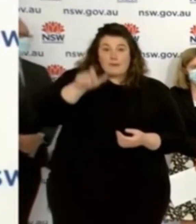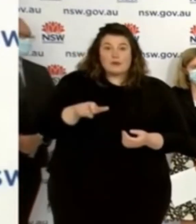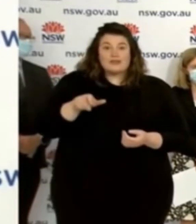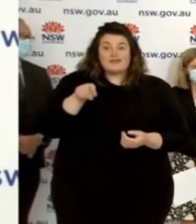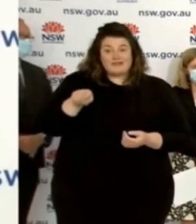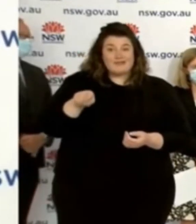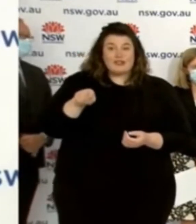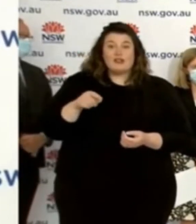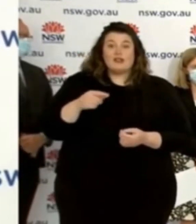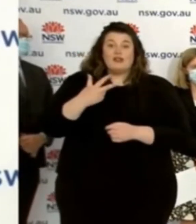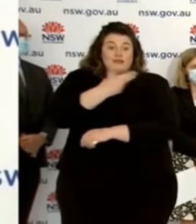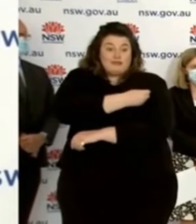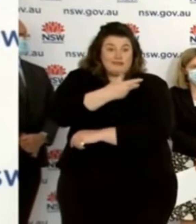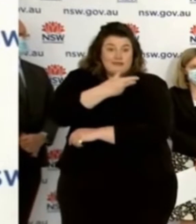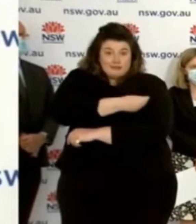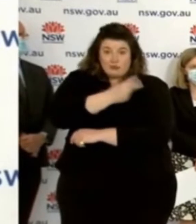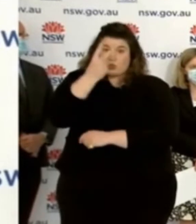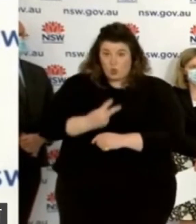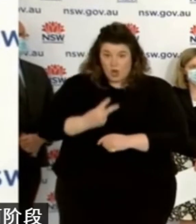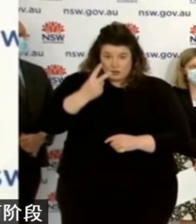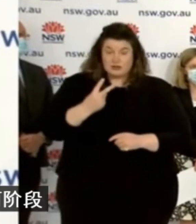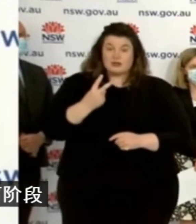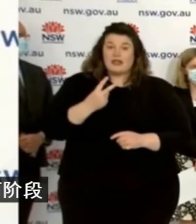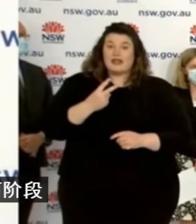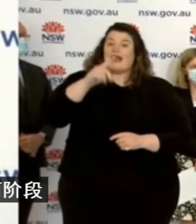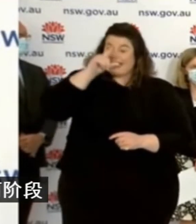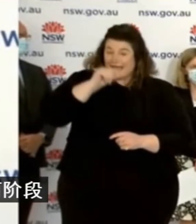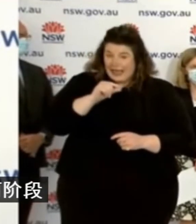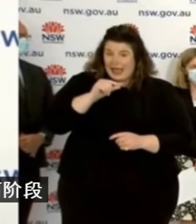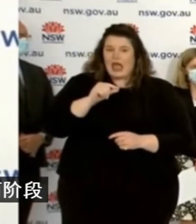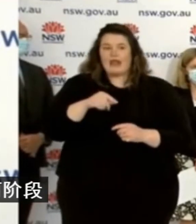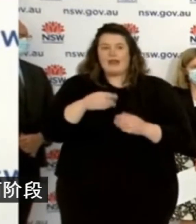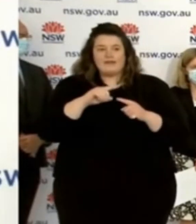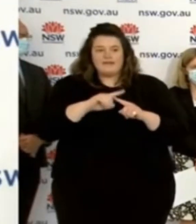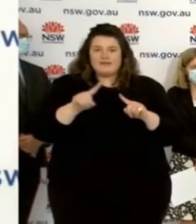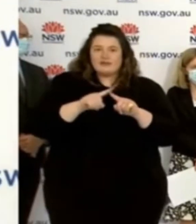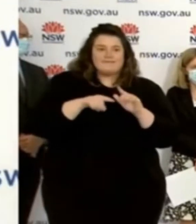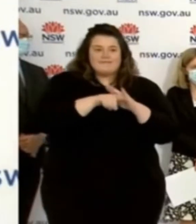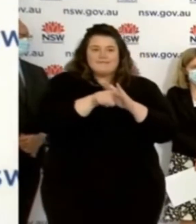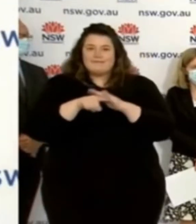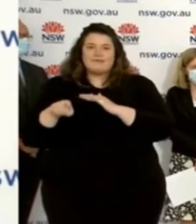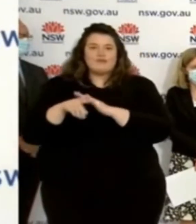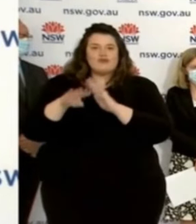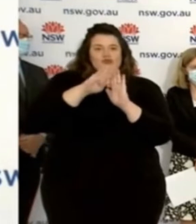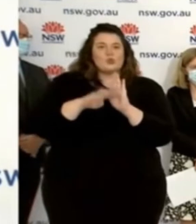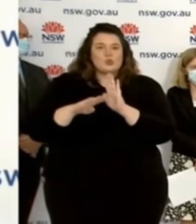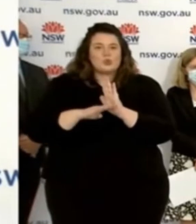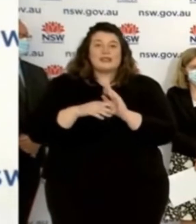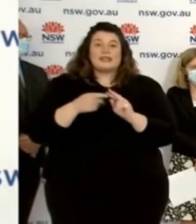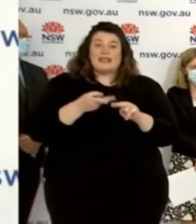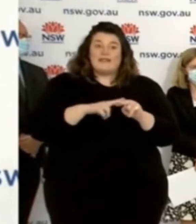is 70% double dose vaccinated is able to participate in the freedoms that come forward from that